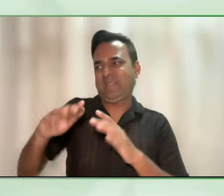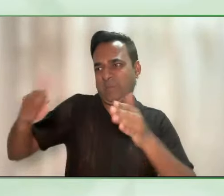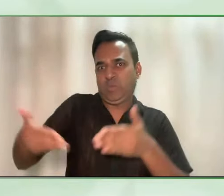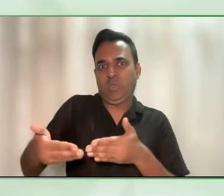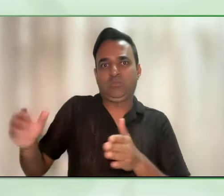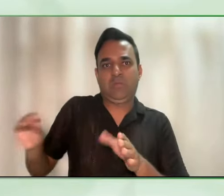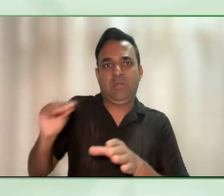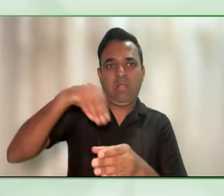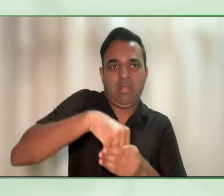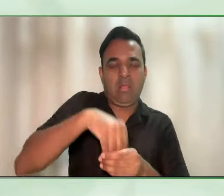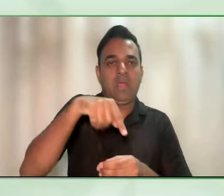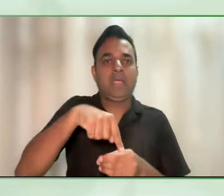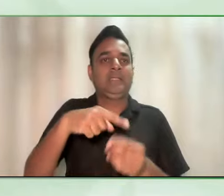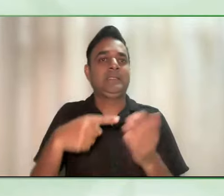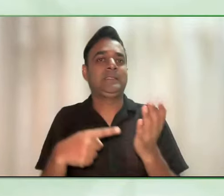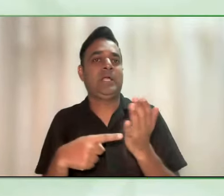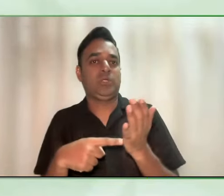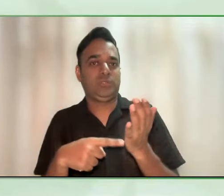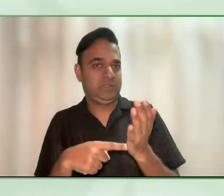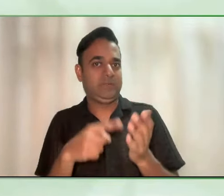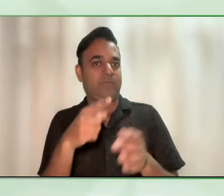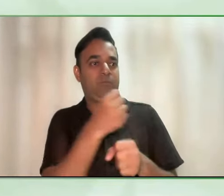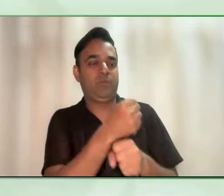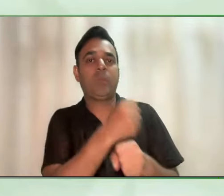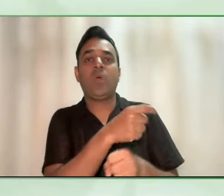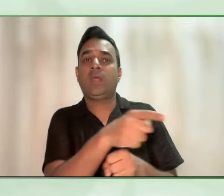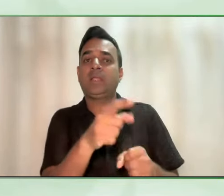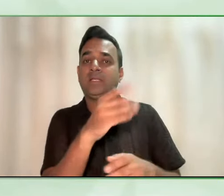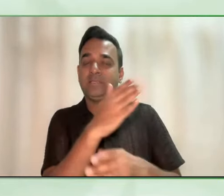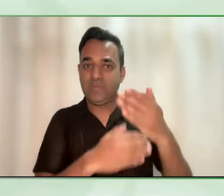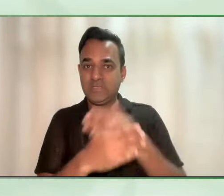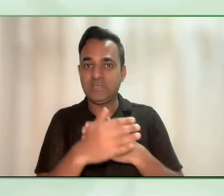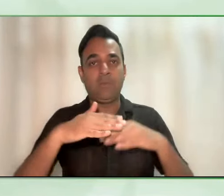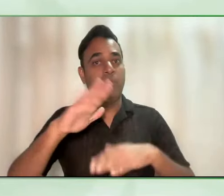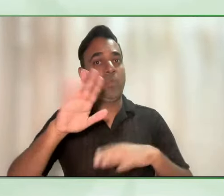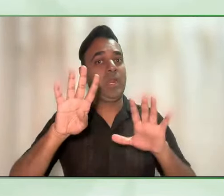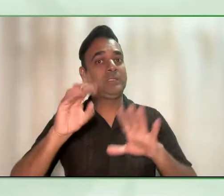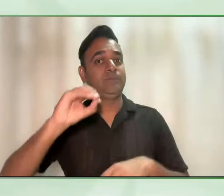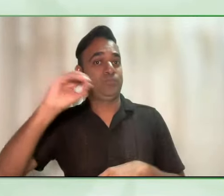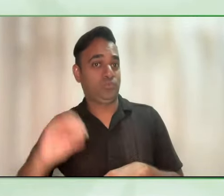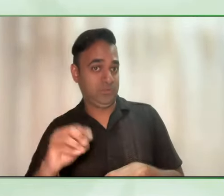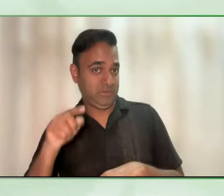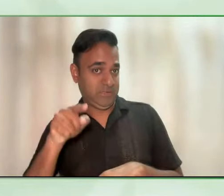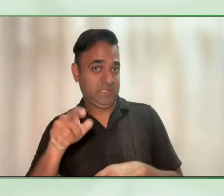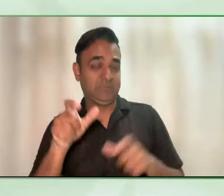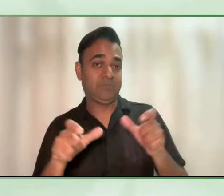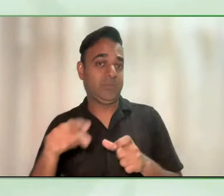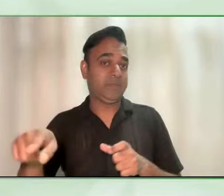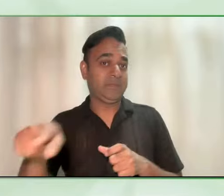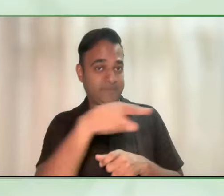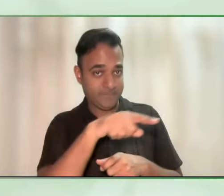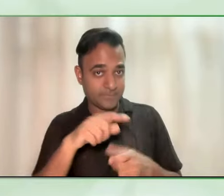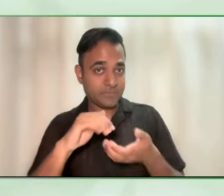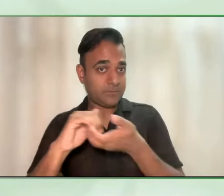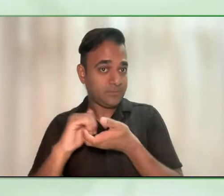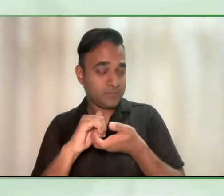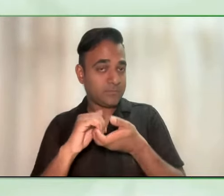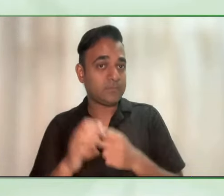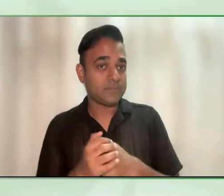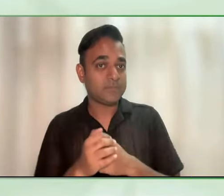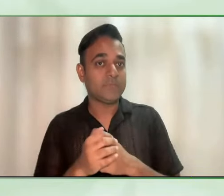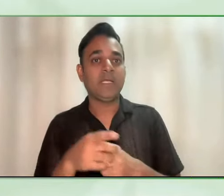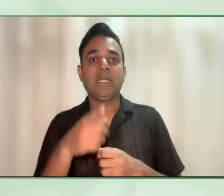existing solution is low, especially when referring to the employment sector of people with a reduced ability to